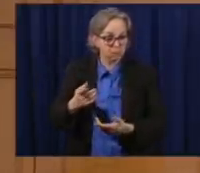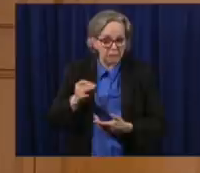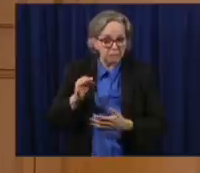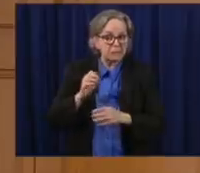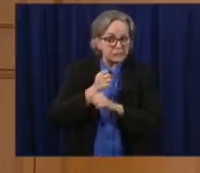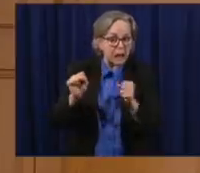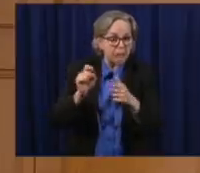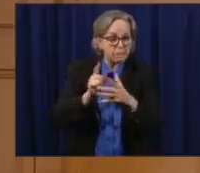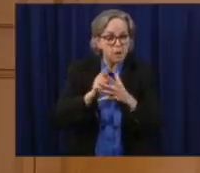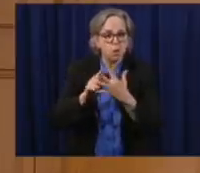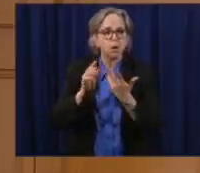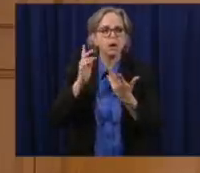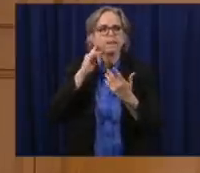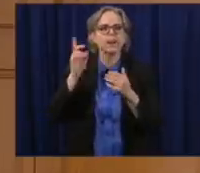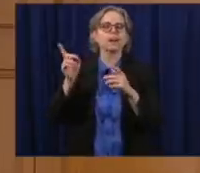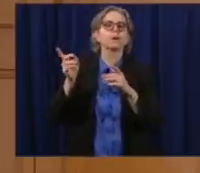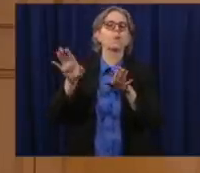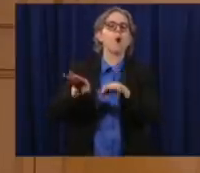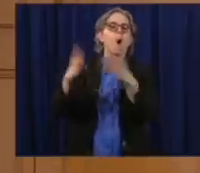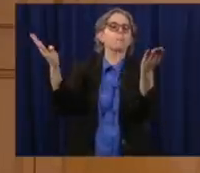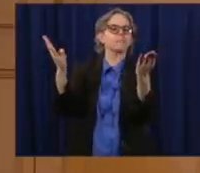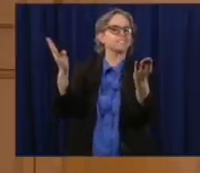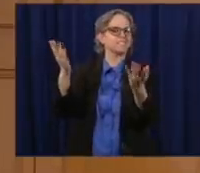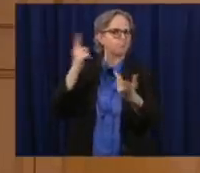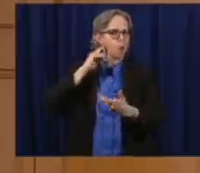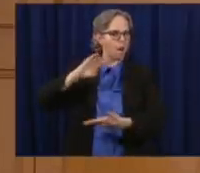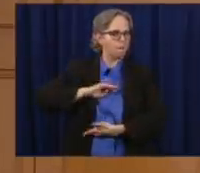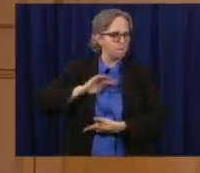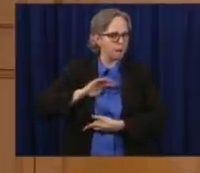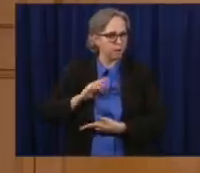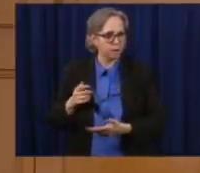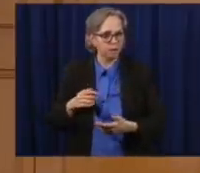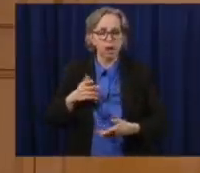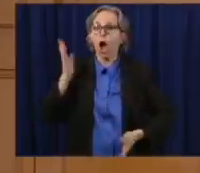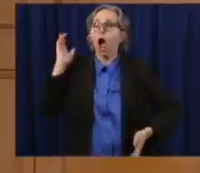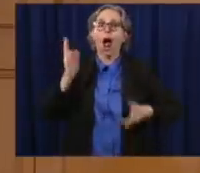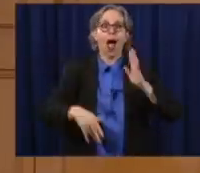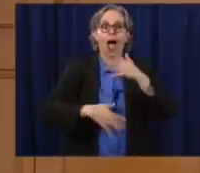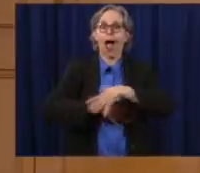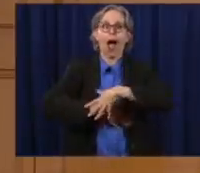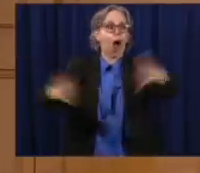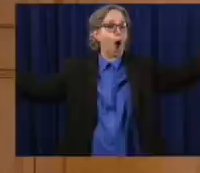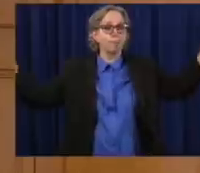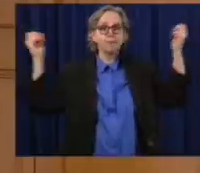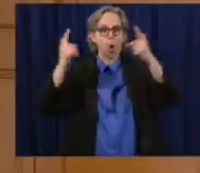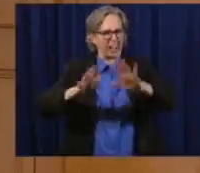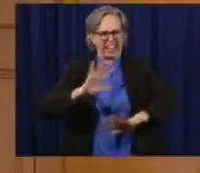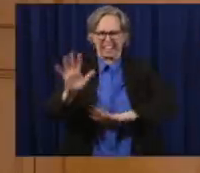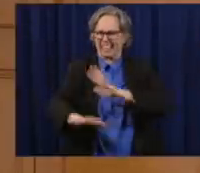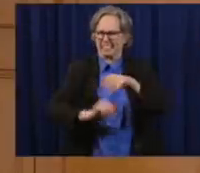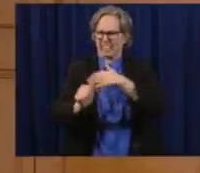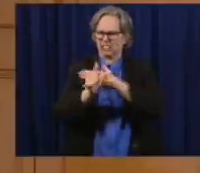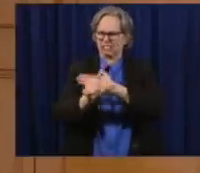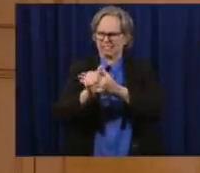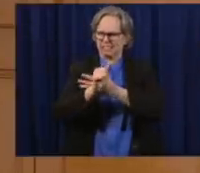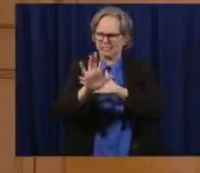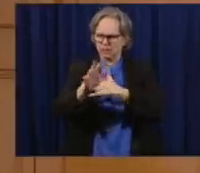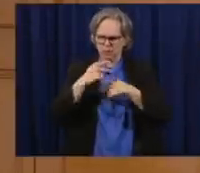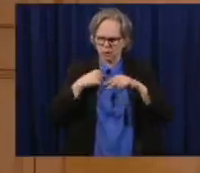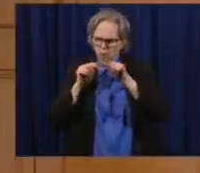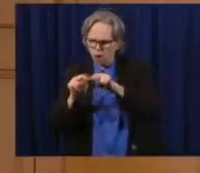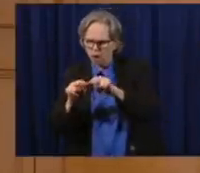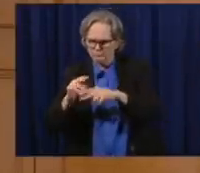it. And we won't rush, because it would be very dangerous for us to rush. And that's why we have this amazing team of